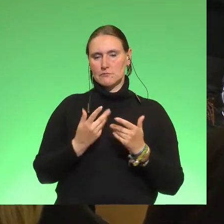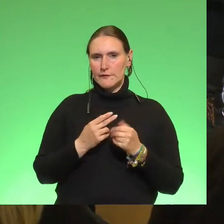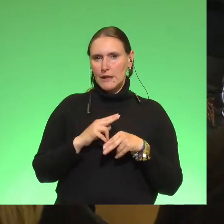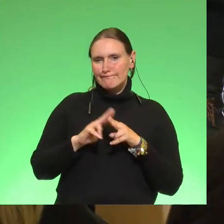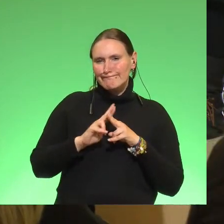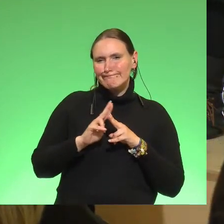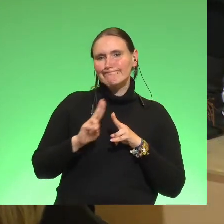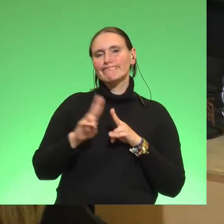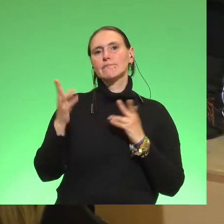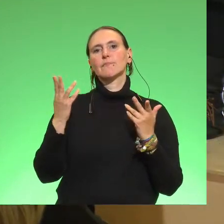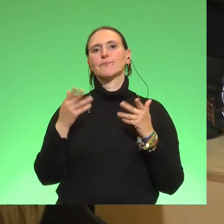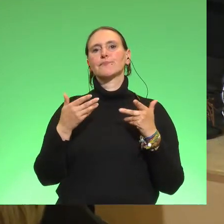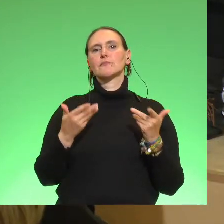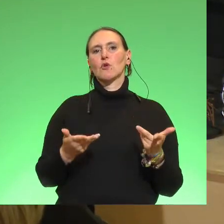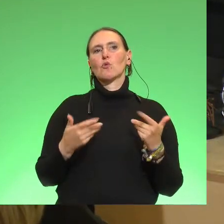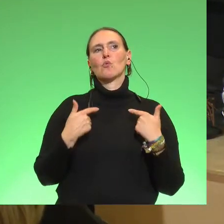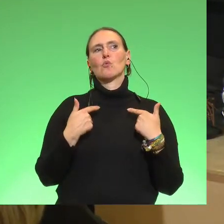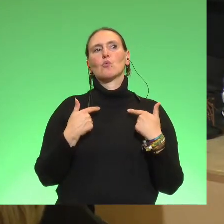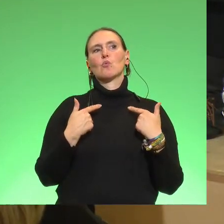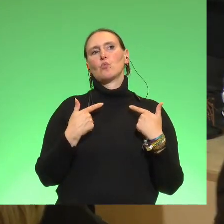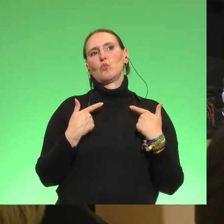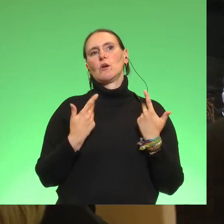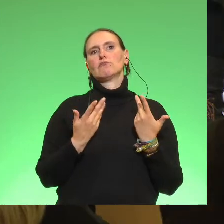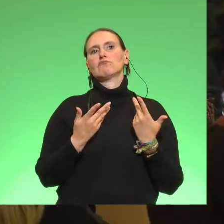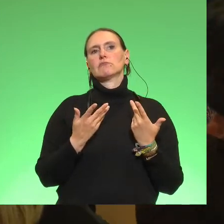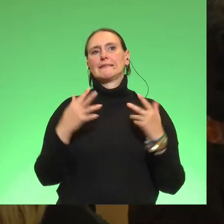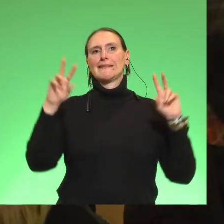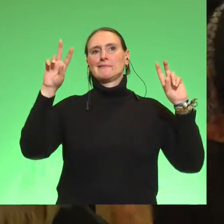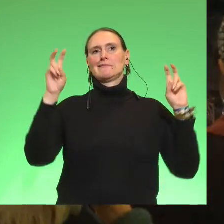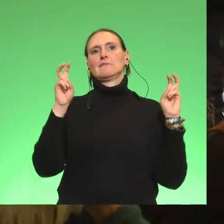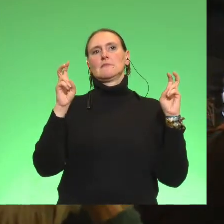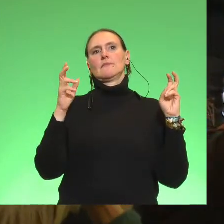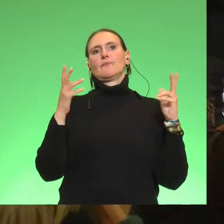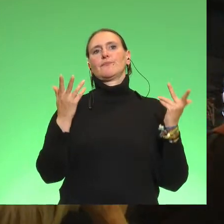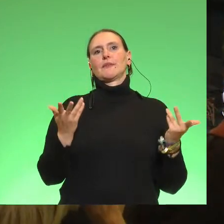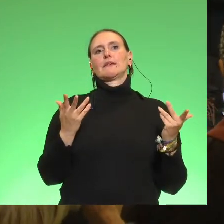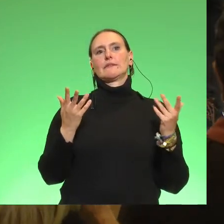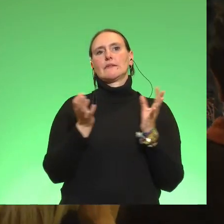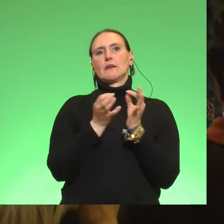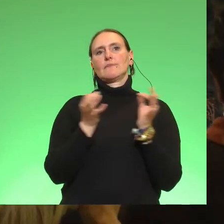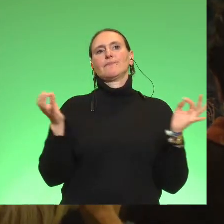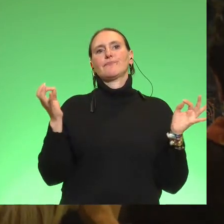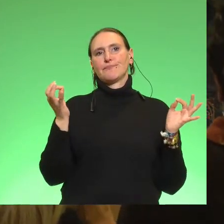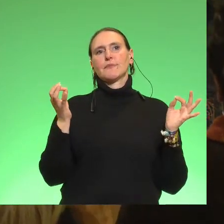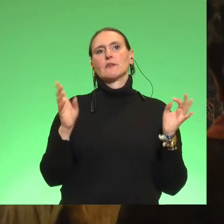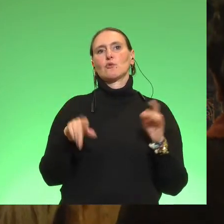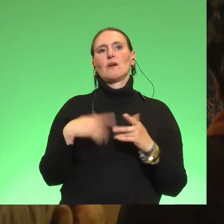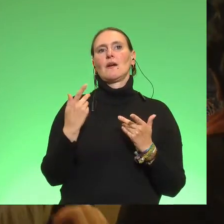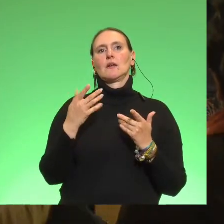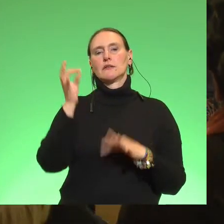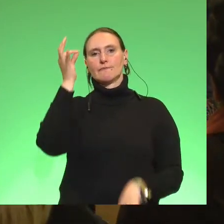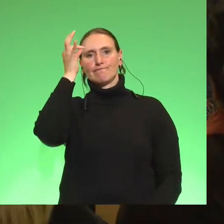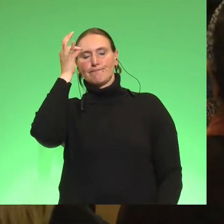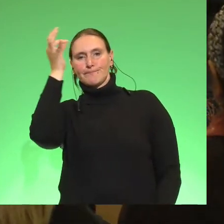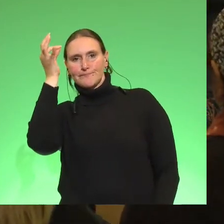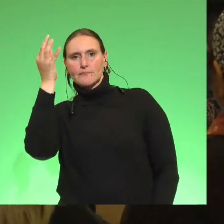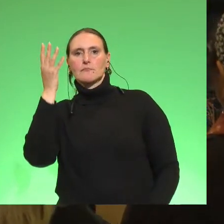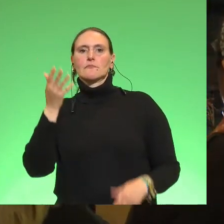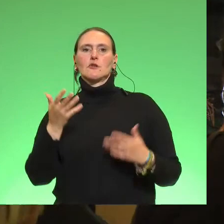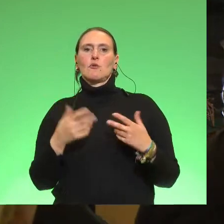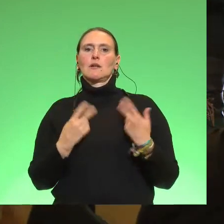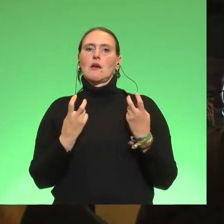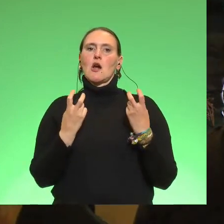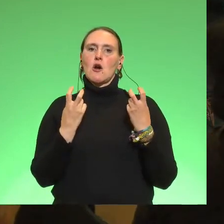being make friends and not art, and the idea of like hosting all of us as